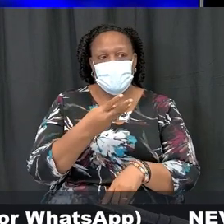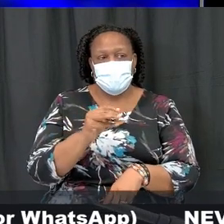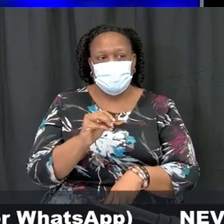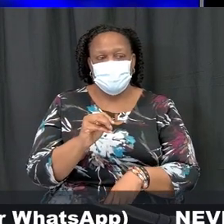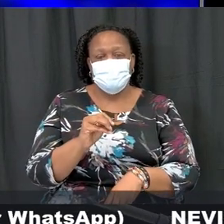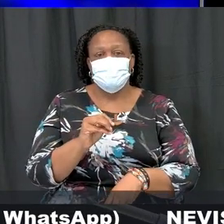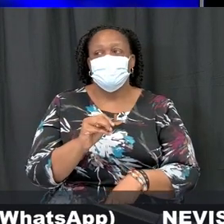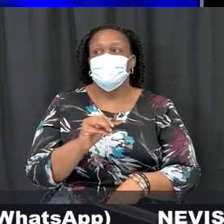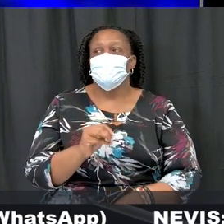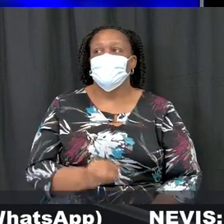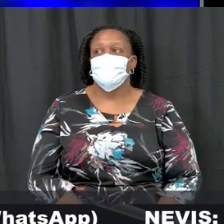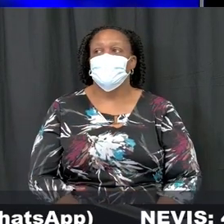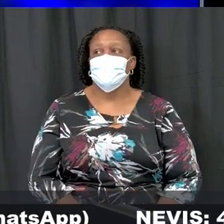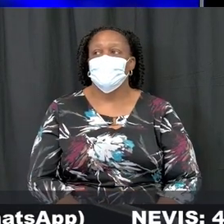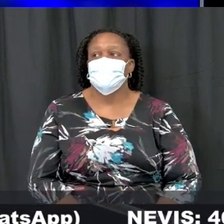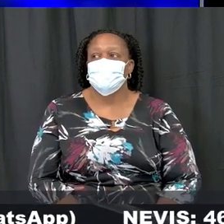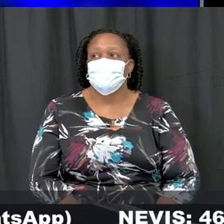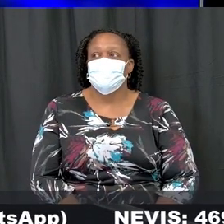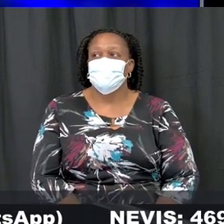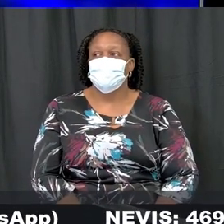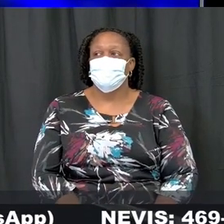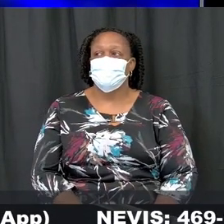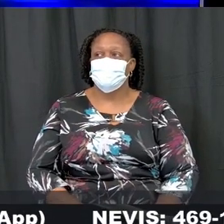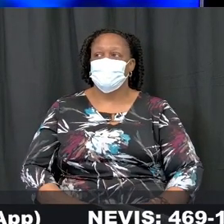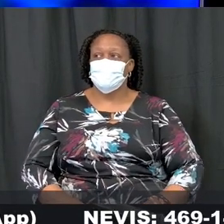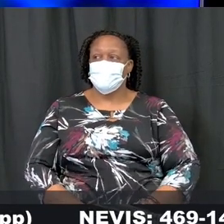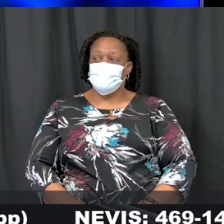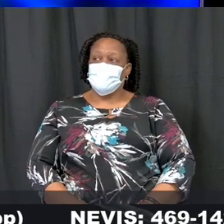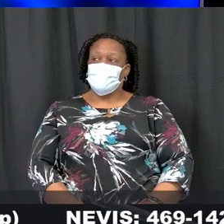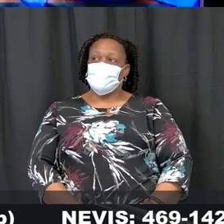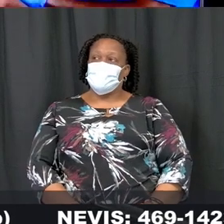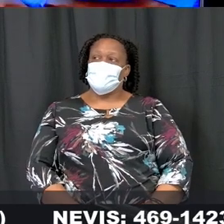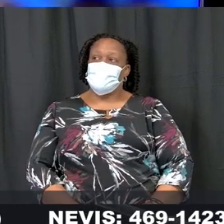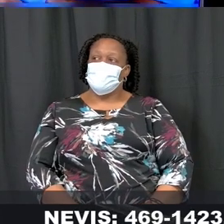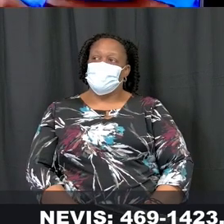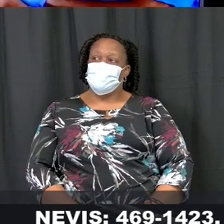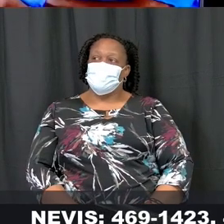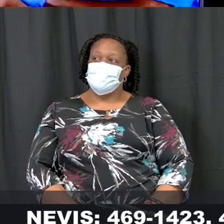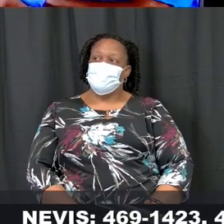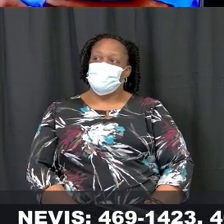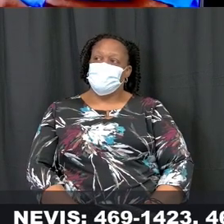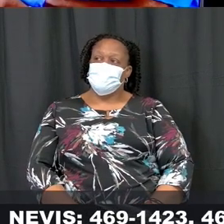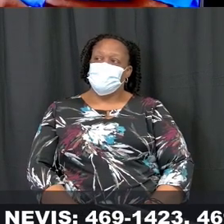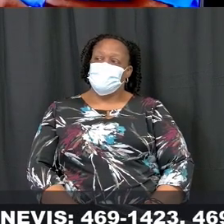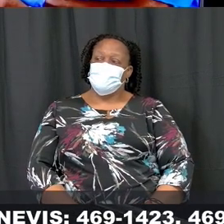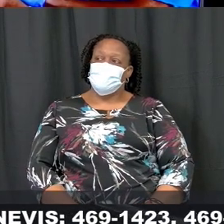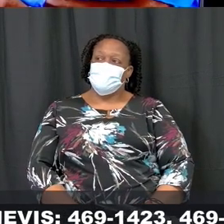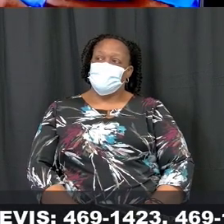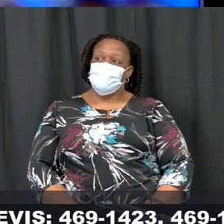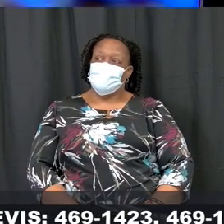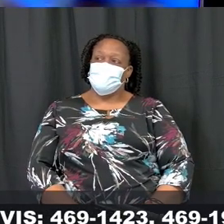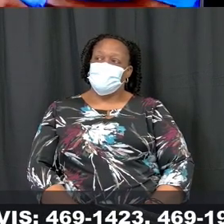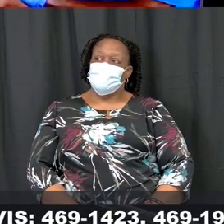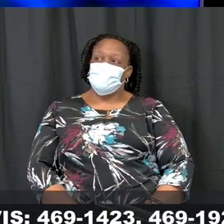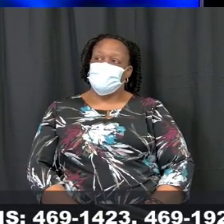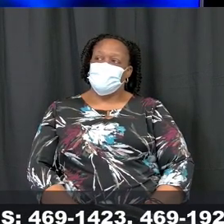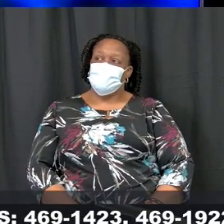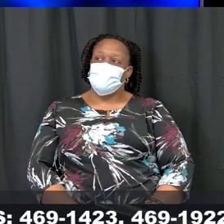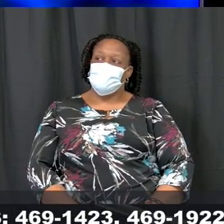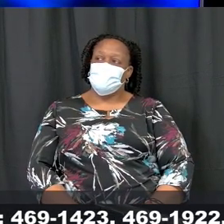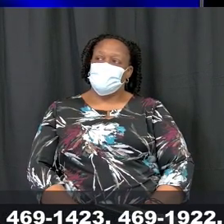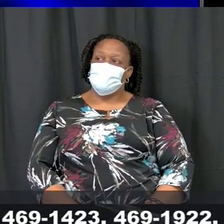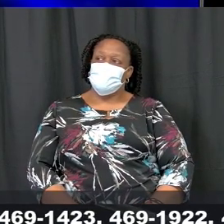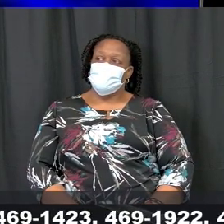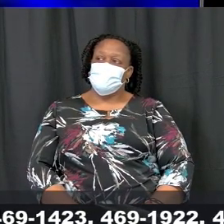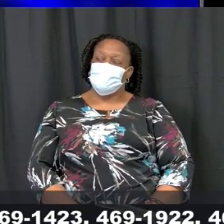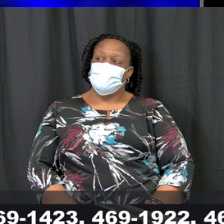Labor Commissioner, and signed, of course, by the Office of the Chief Medical Officer, indicating that the person has been duly placed